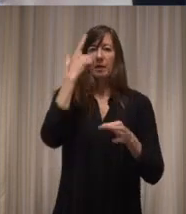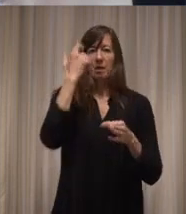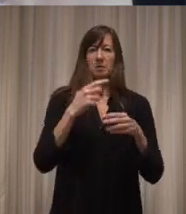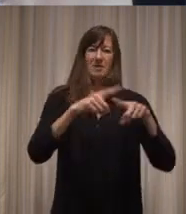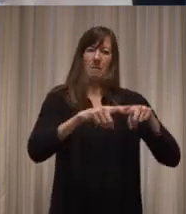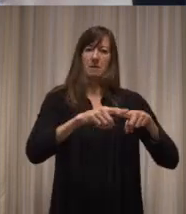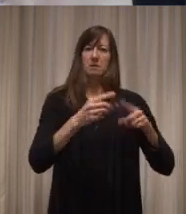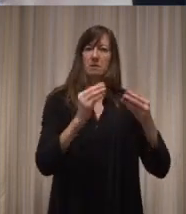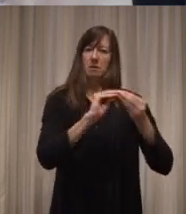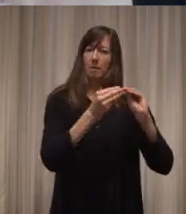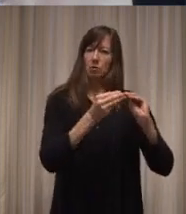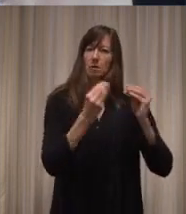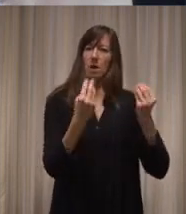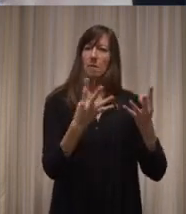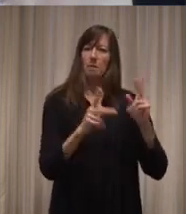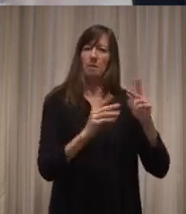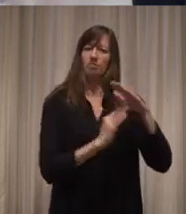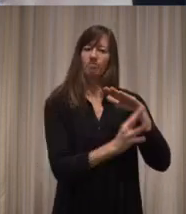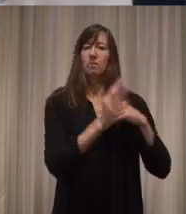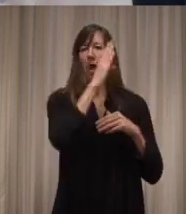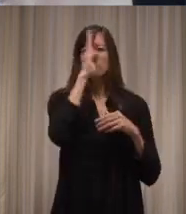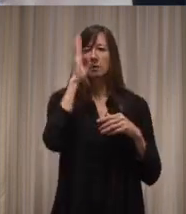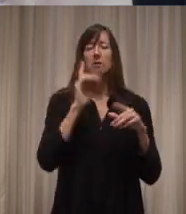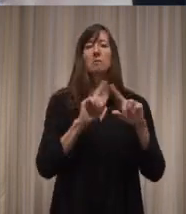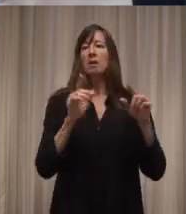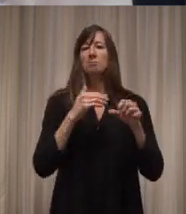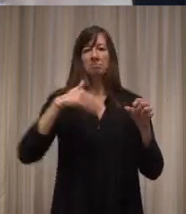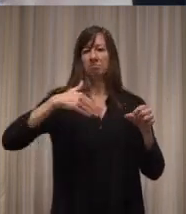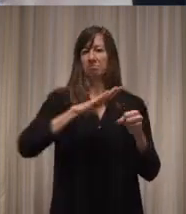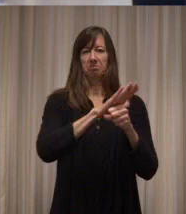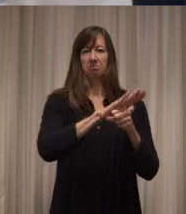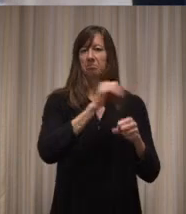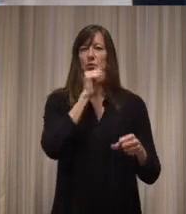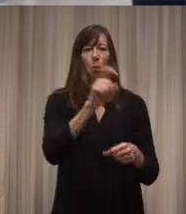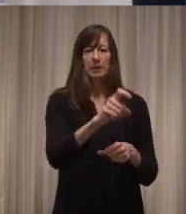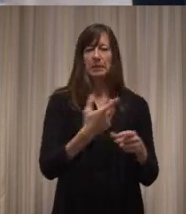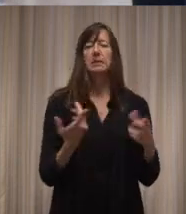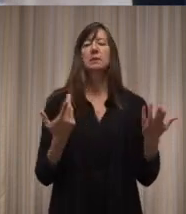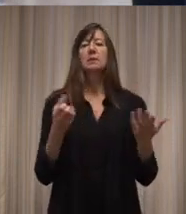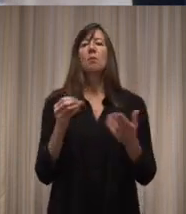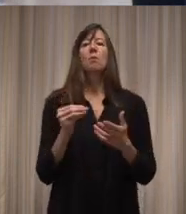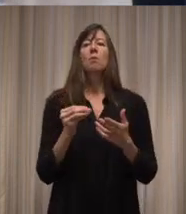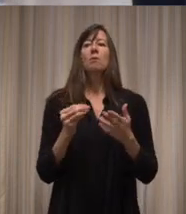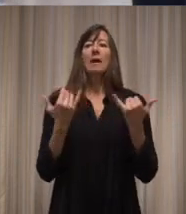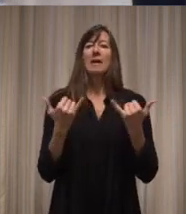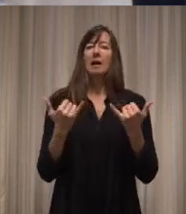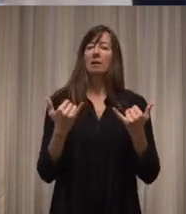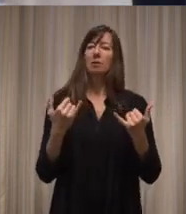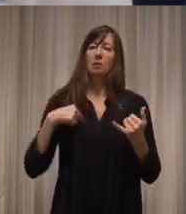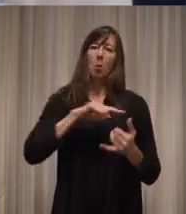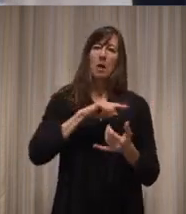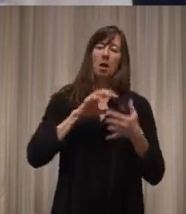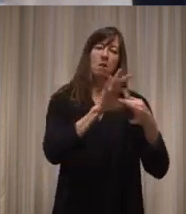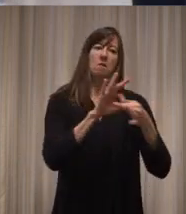to share our view from the ground of the concern that we're seeing on the ground with the rising rates, with